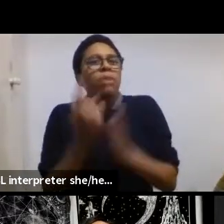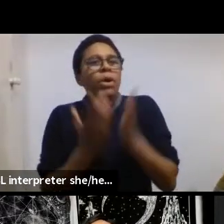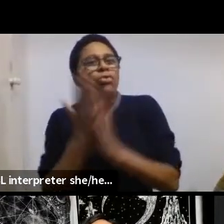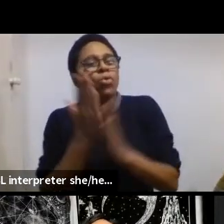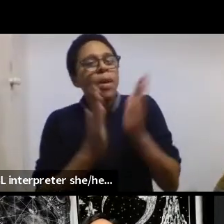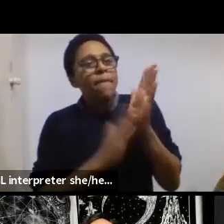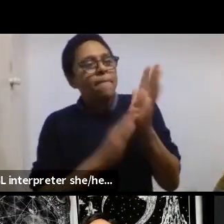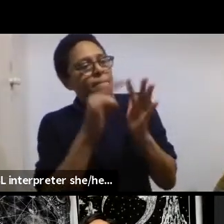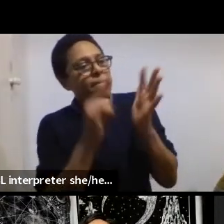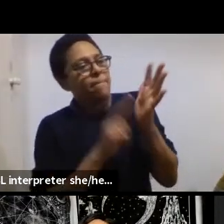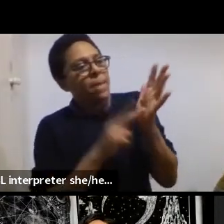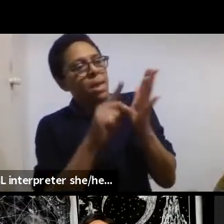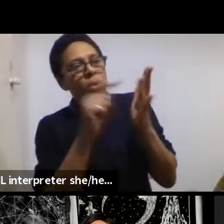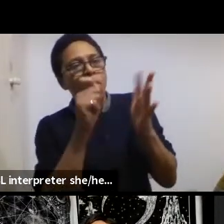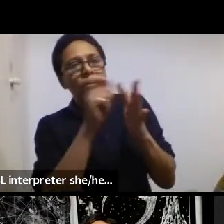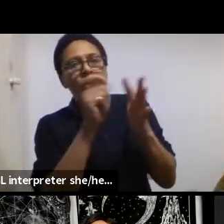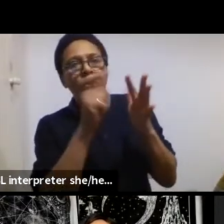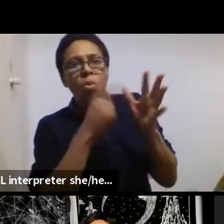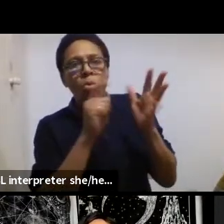identity.